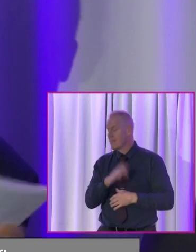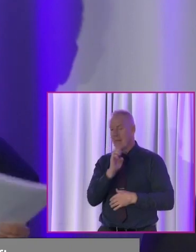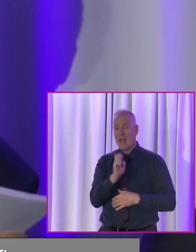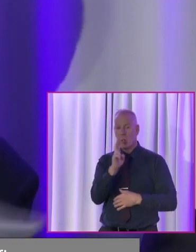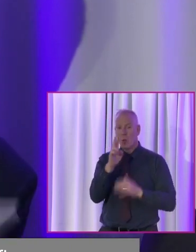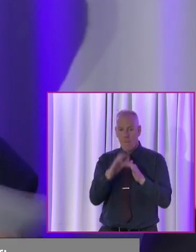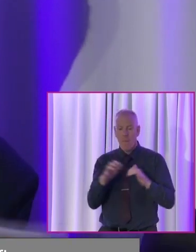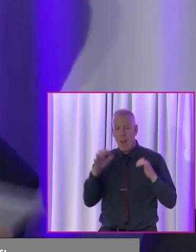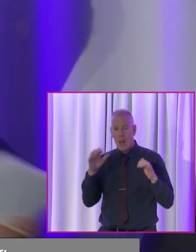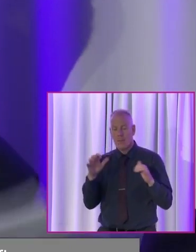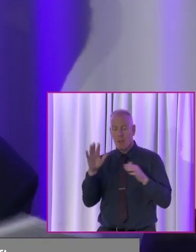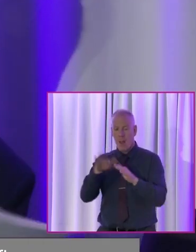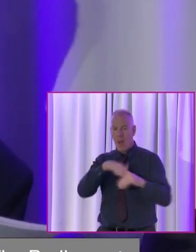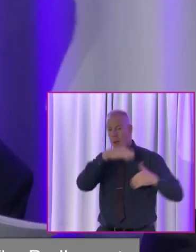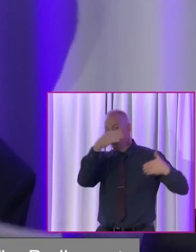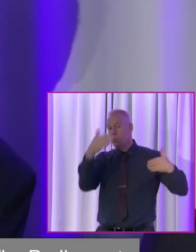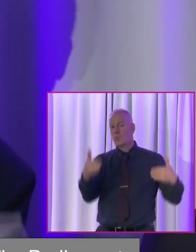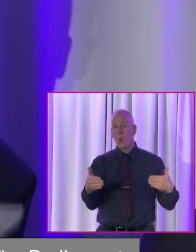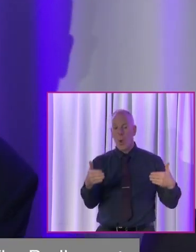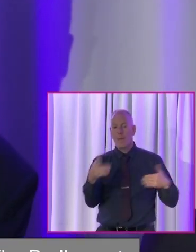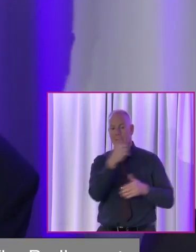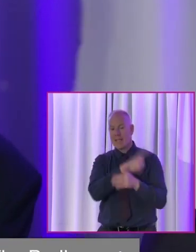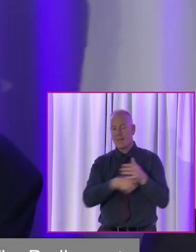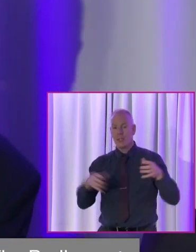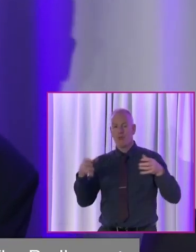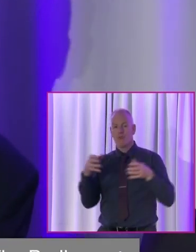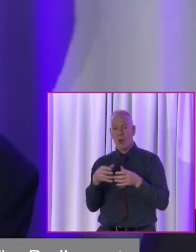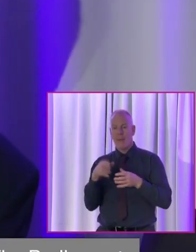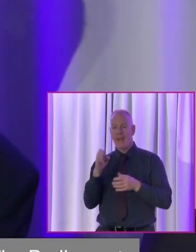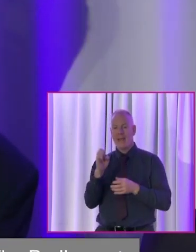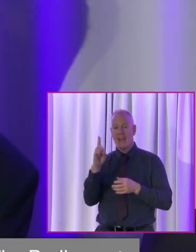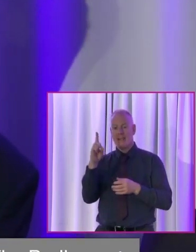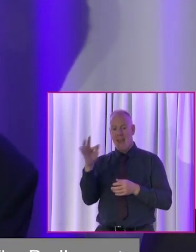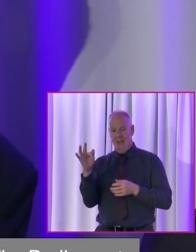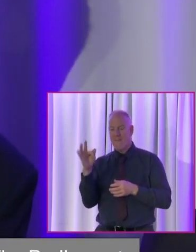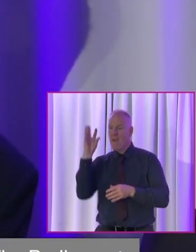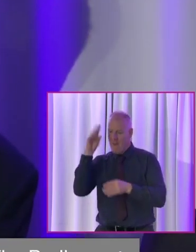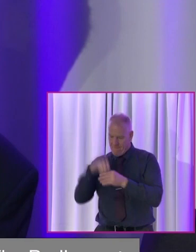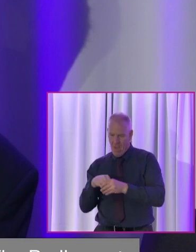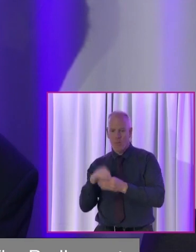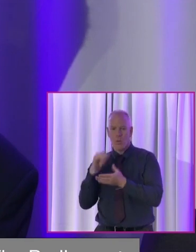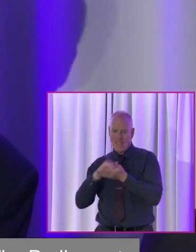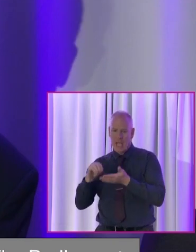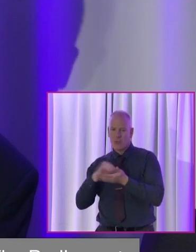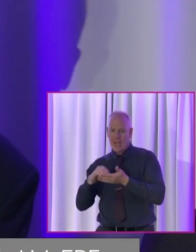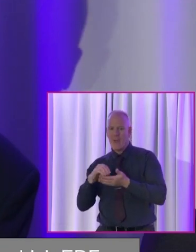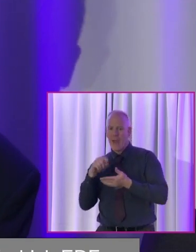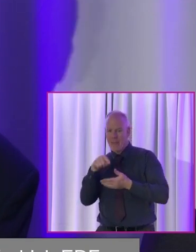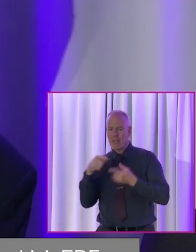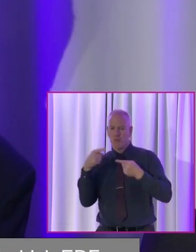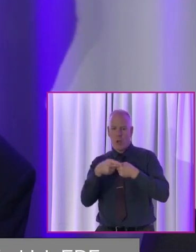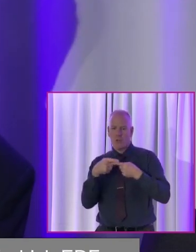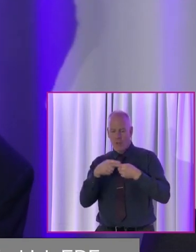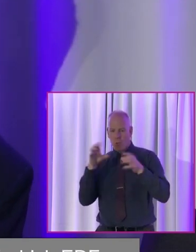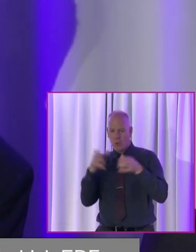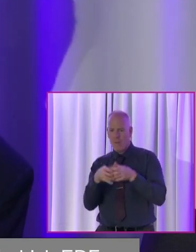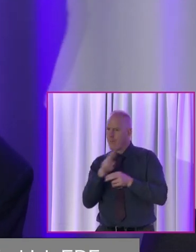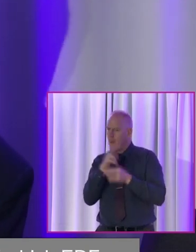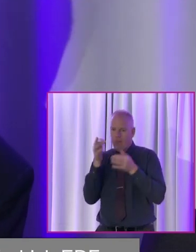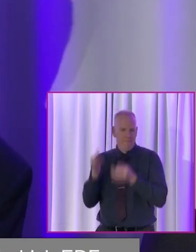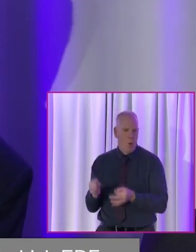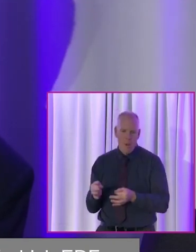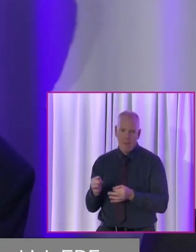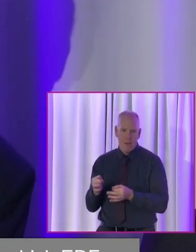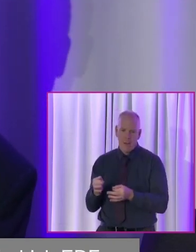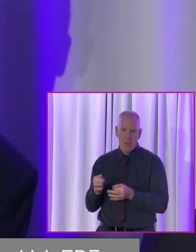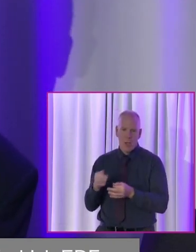the long-standing disability intergroup, of which EDF, we are the secretariat of this intergroup. It's not a formal, a